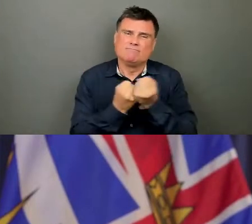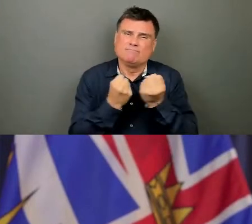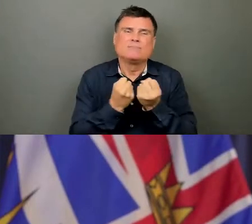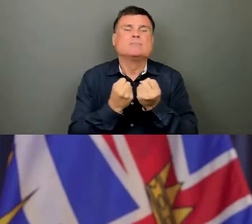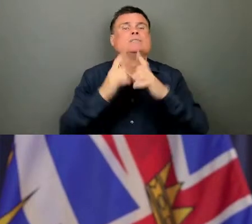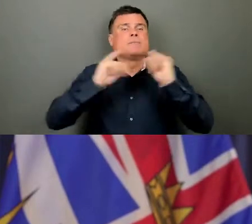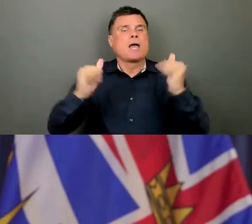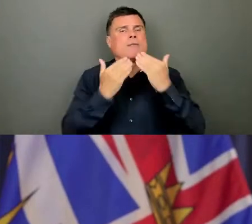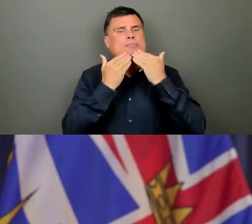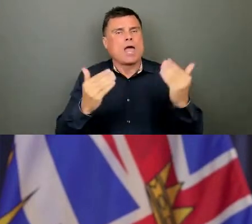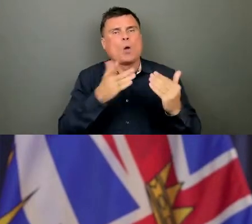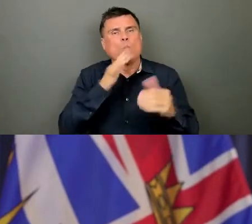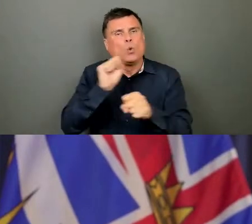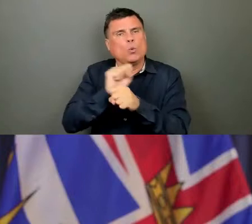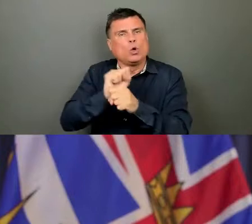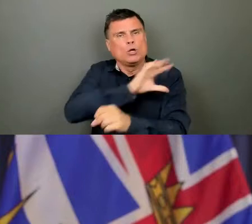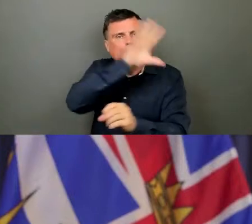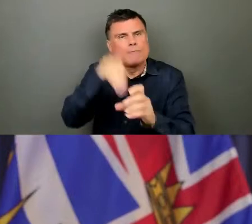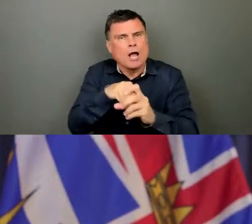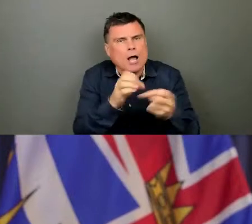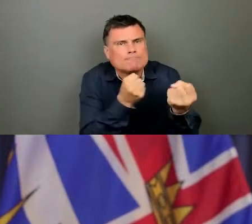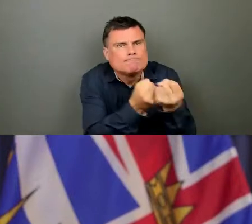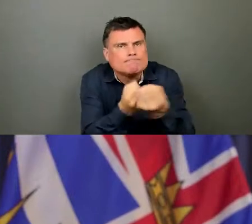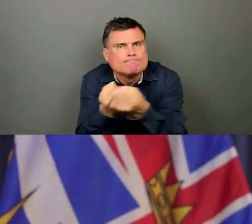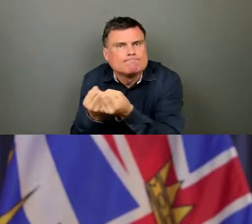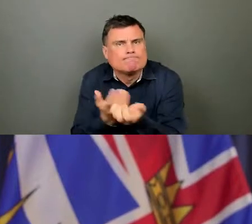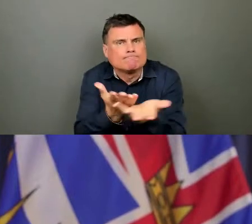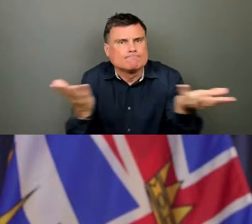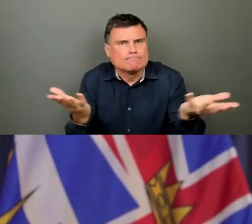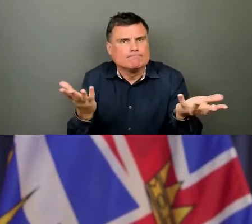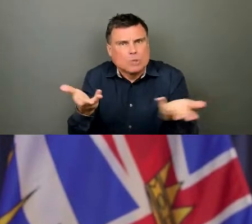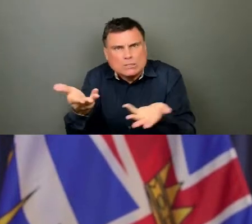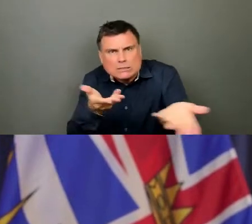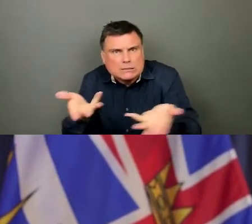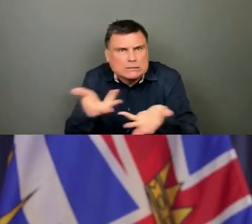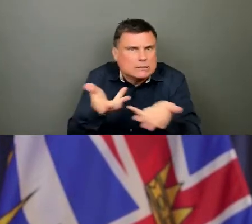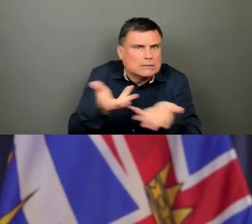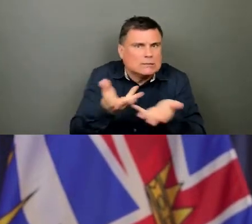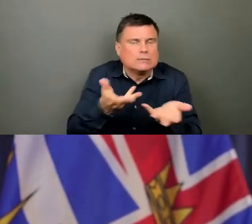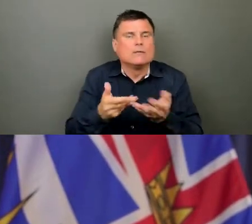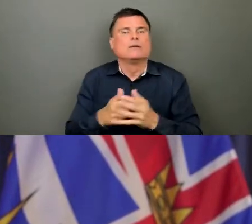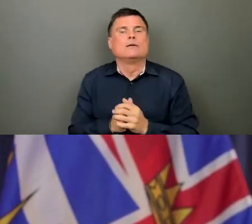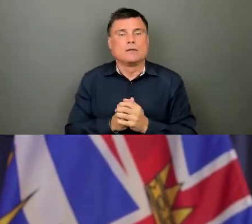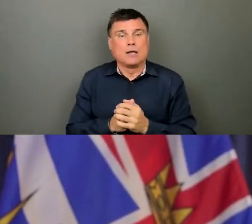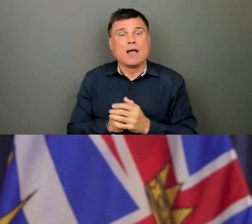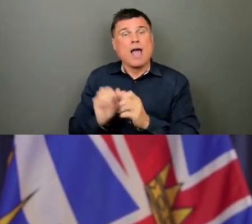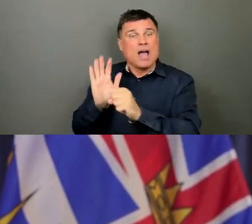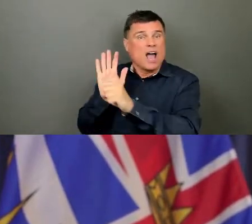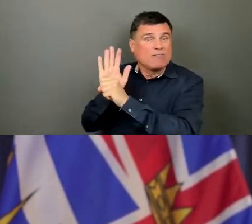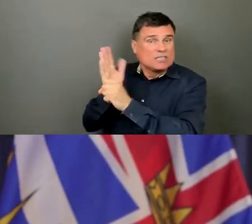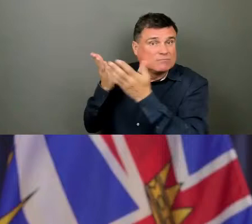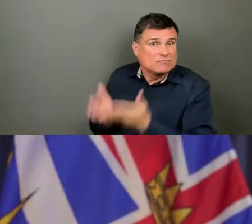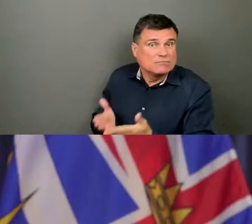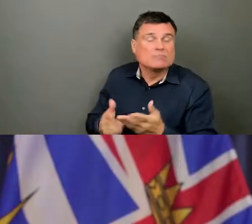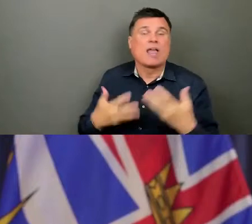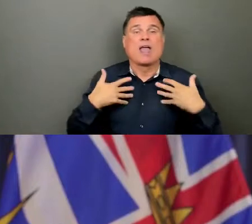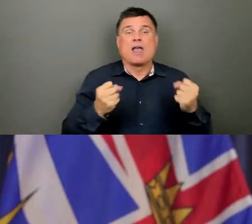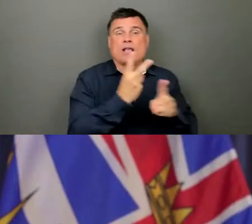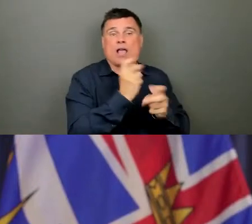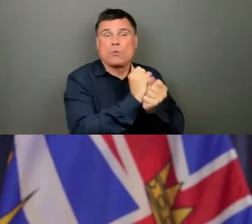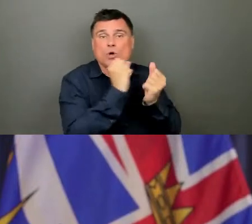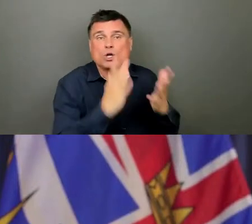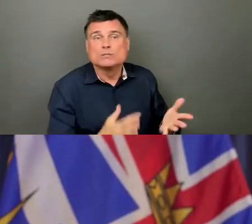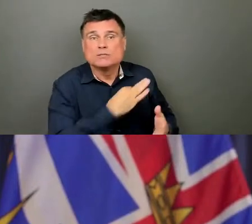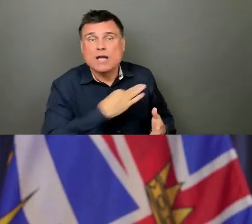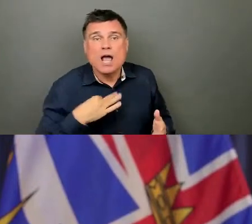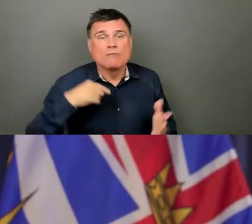working in this area who are involved in this work, both as advocates, as healthcare practitioners, and as members of the public who are